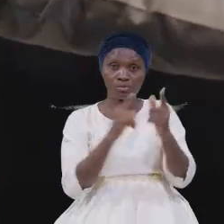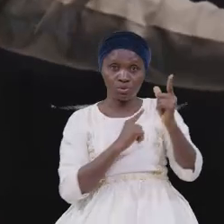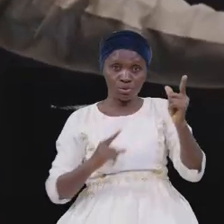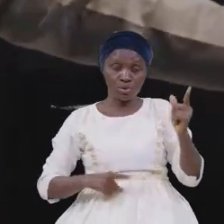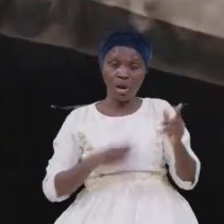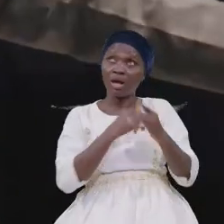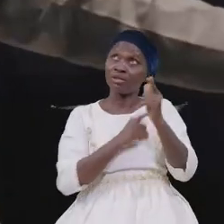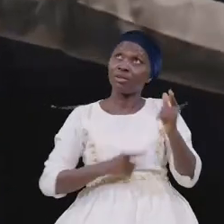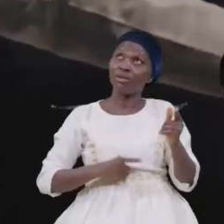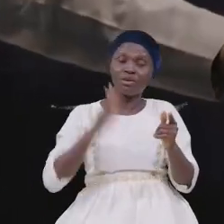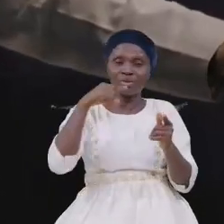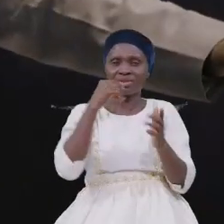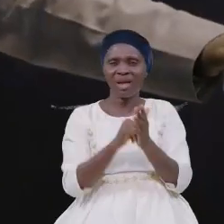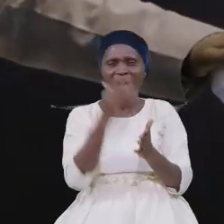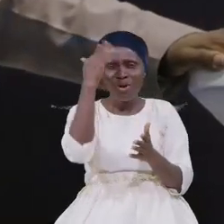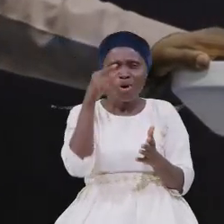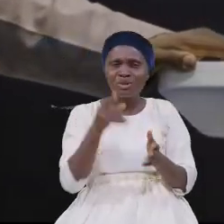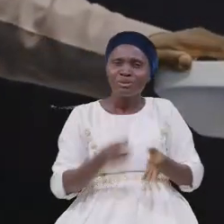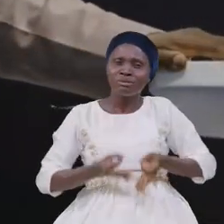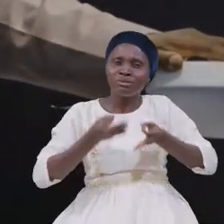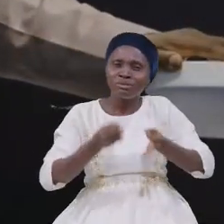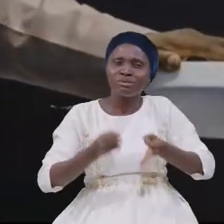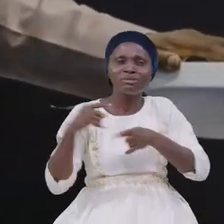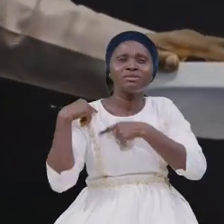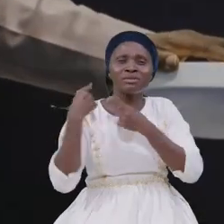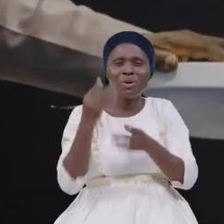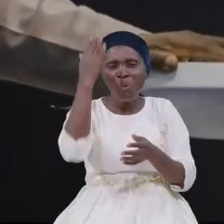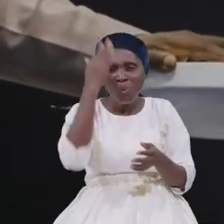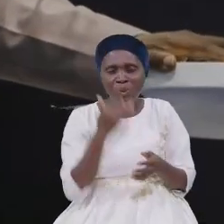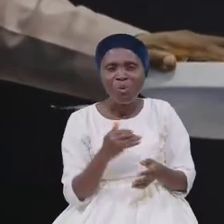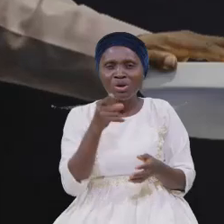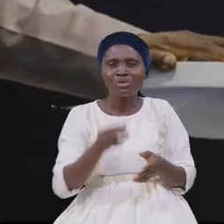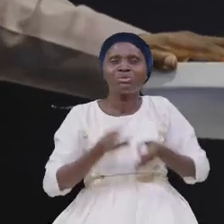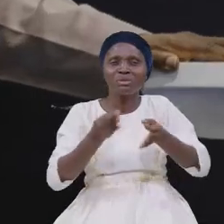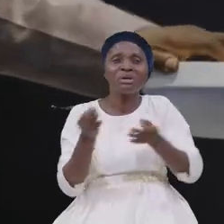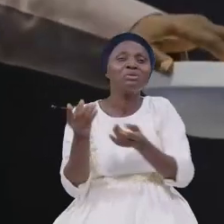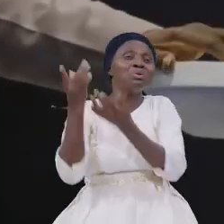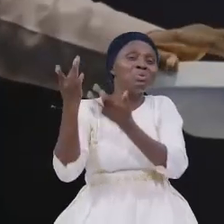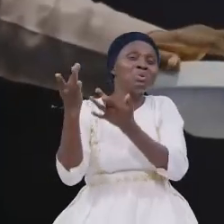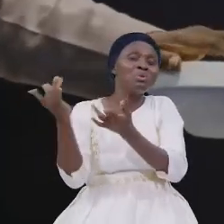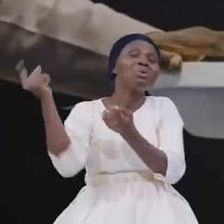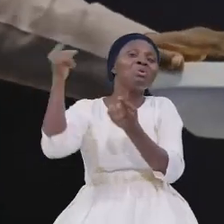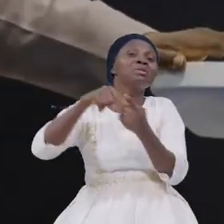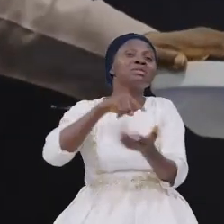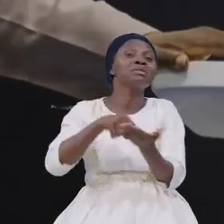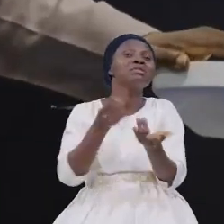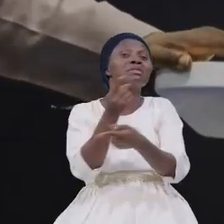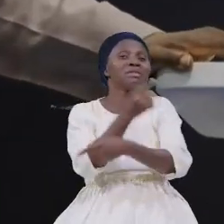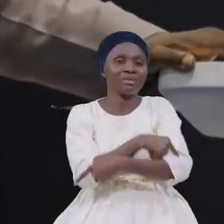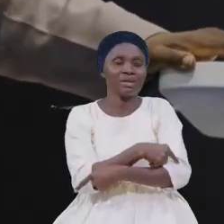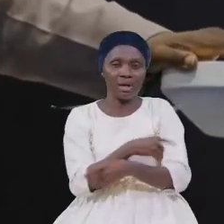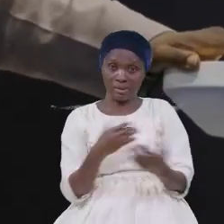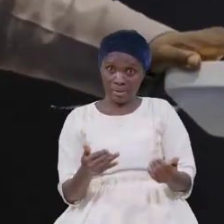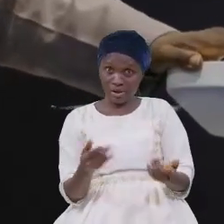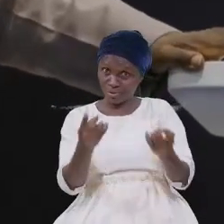been waiting for? And you waited until this day. And, you know, he says, you have come, everyone